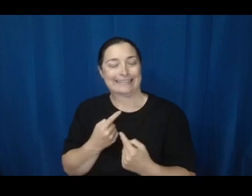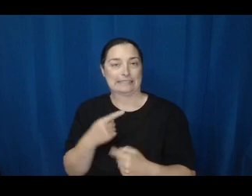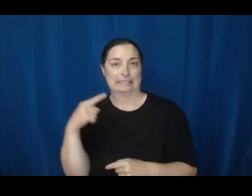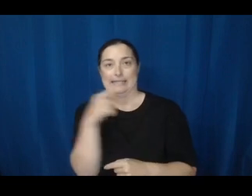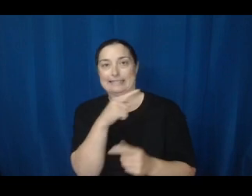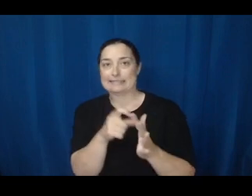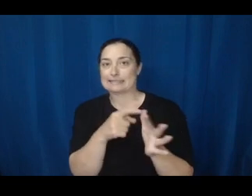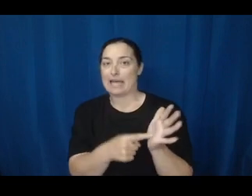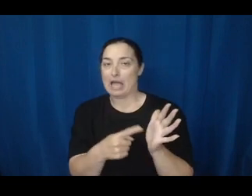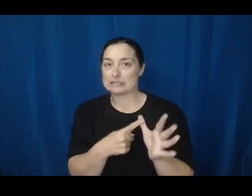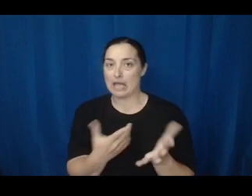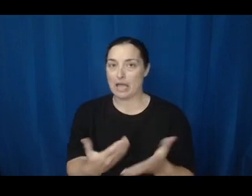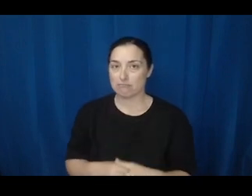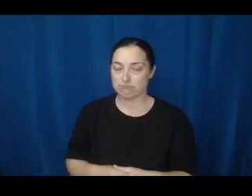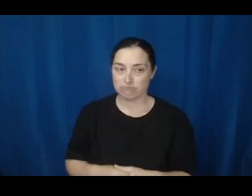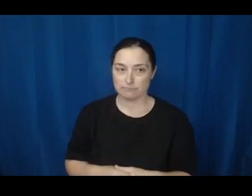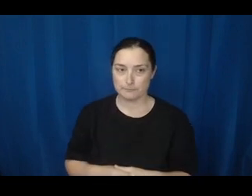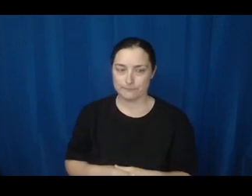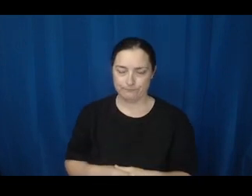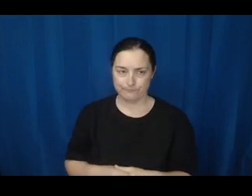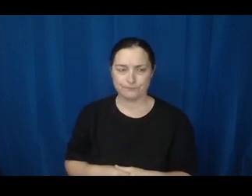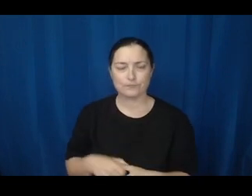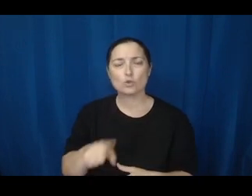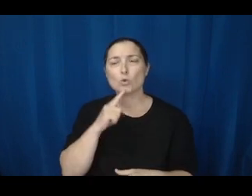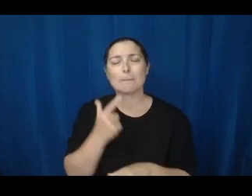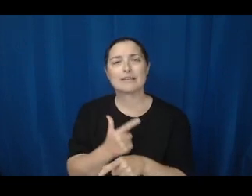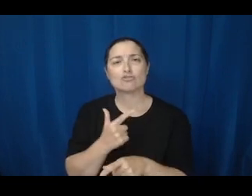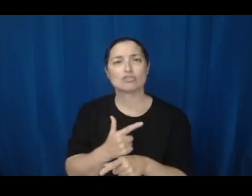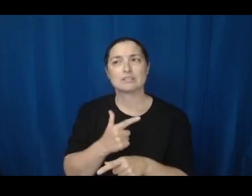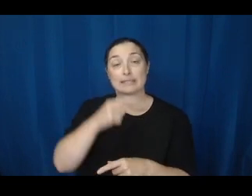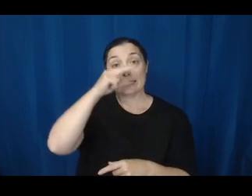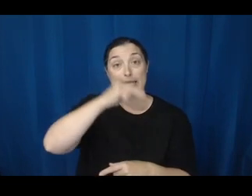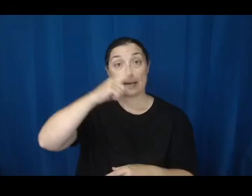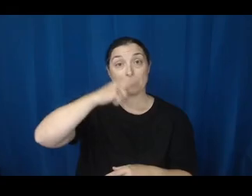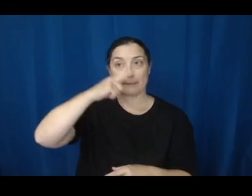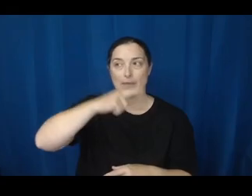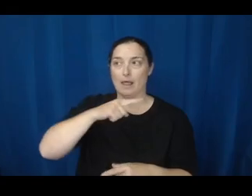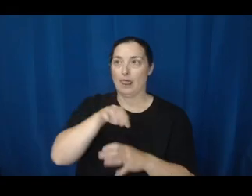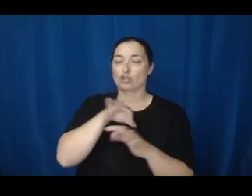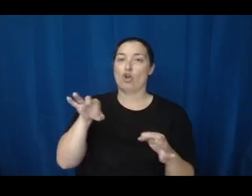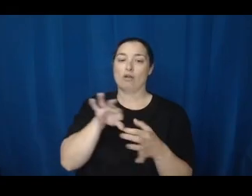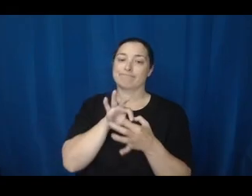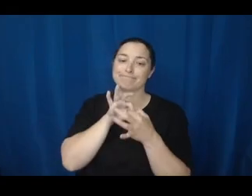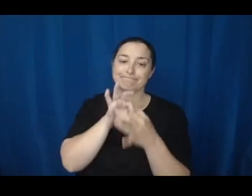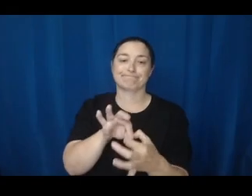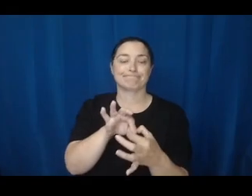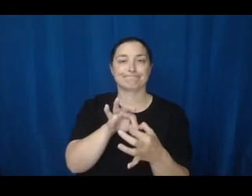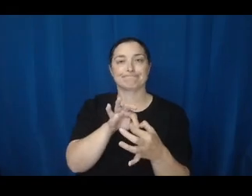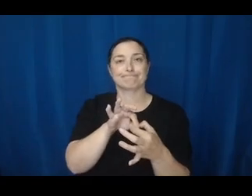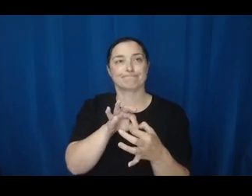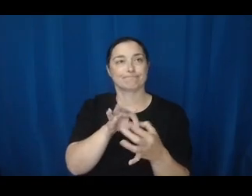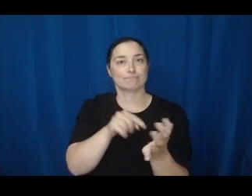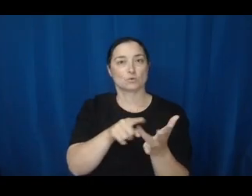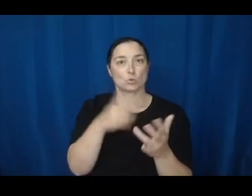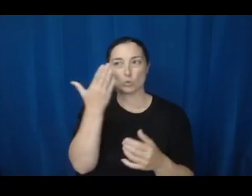this fact that you mentioned that there are young people who are not engaged truly in school, or they don't feel that they belong